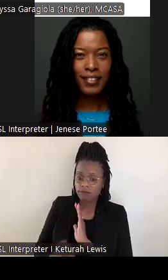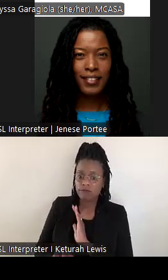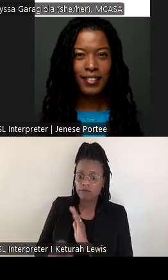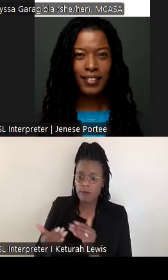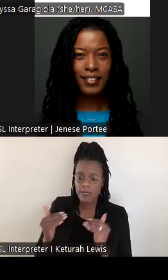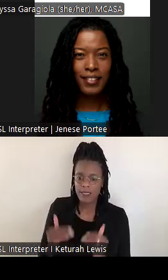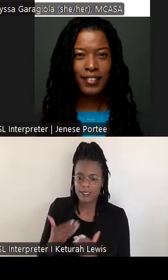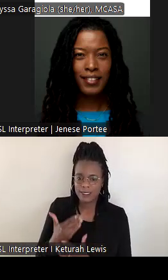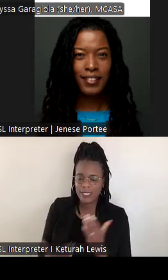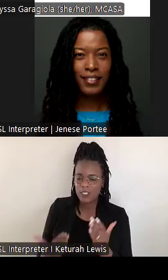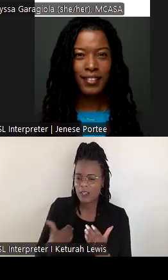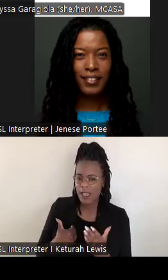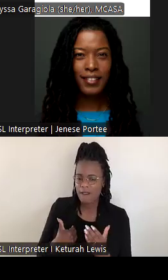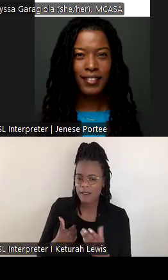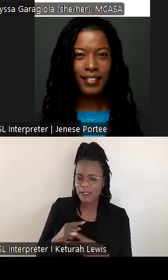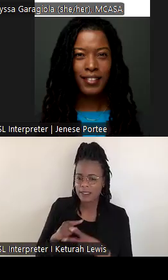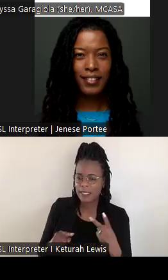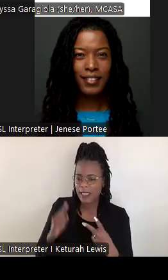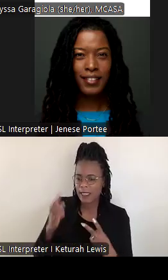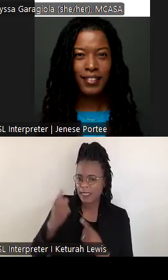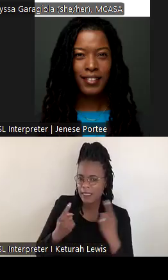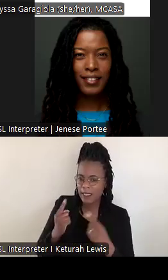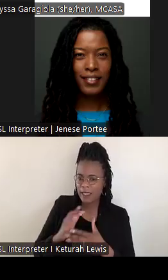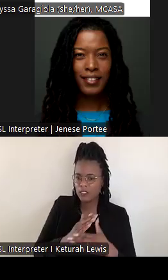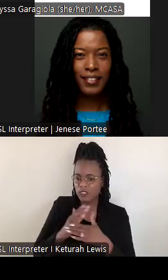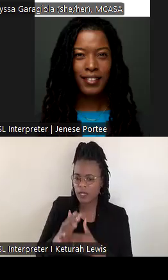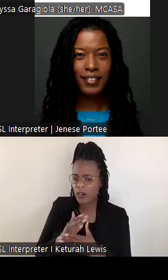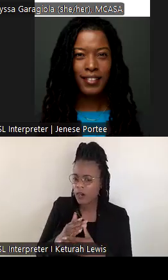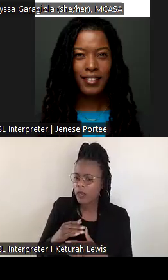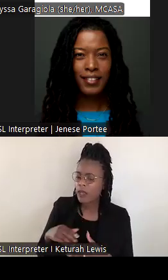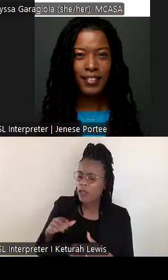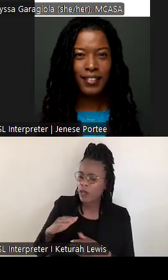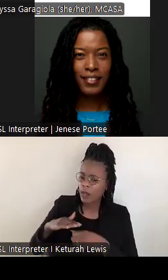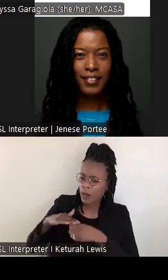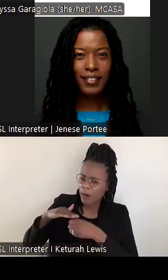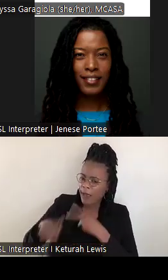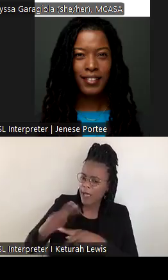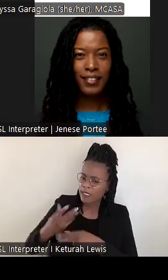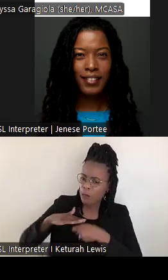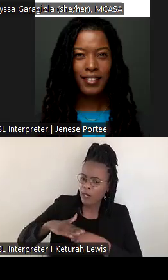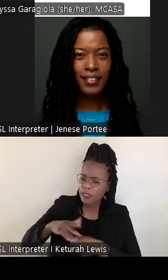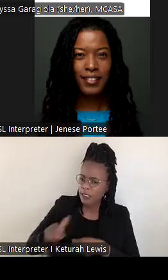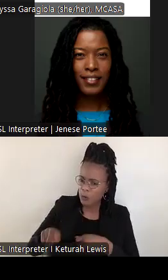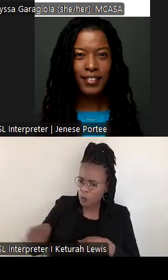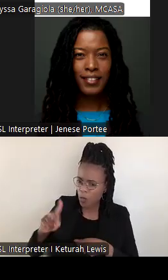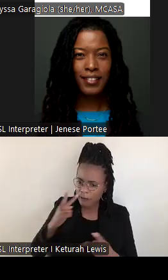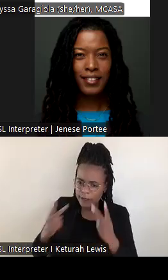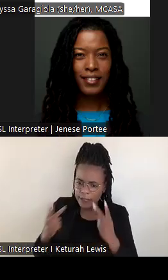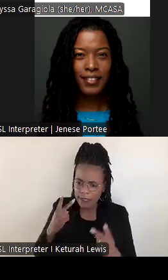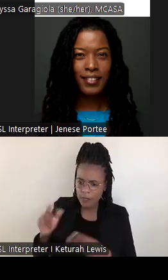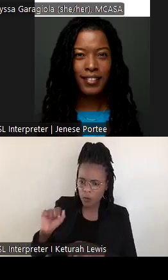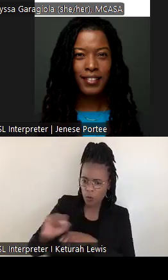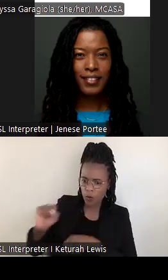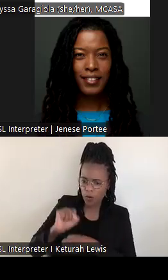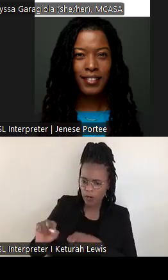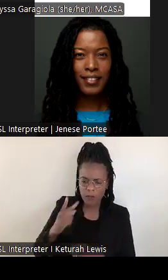think and share. So what are some of the forms of oppression that you have seen in your line of work? So as you've been working with survivors, how have you